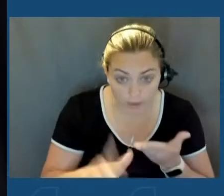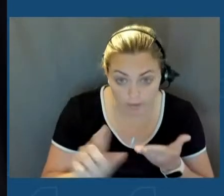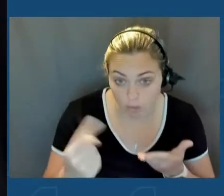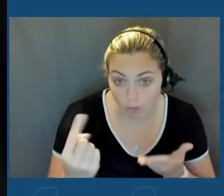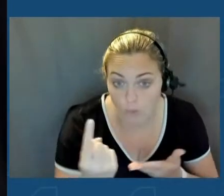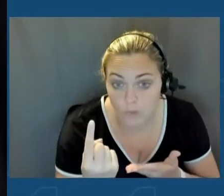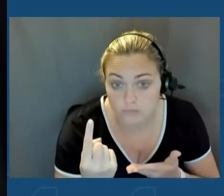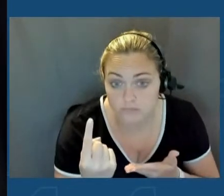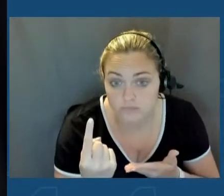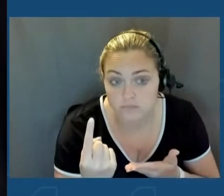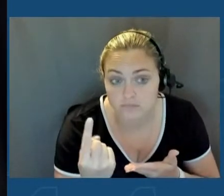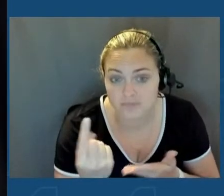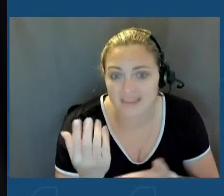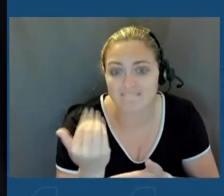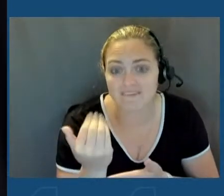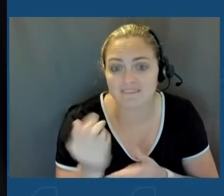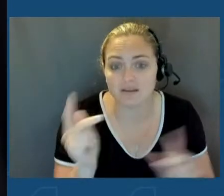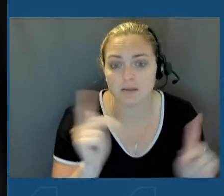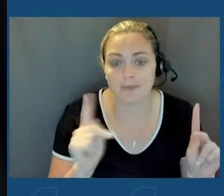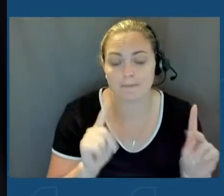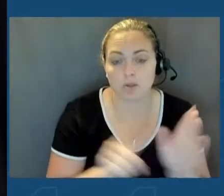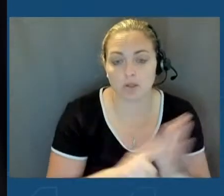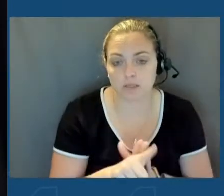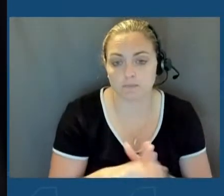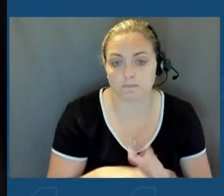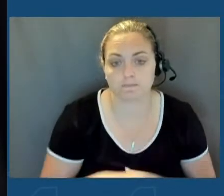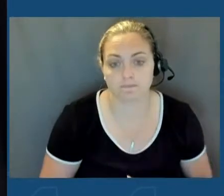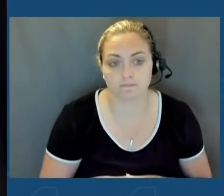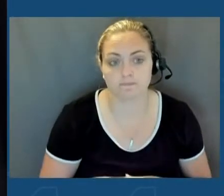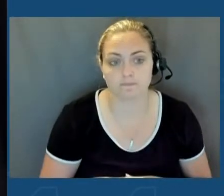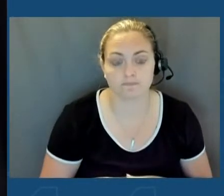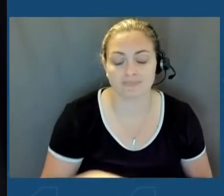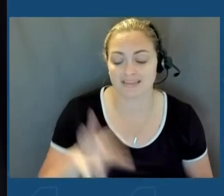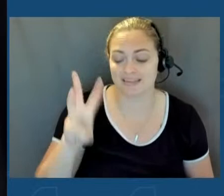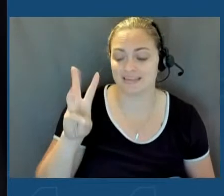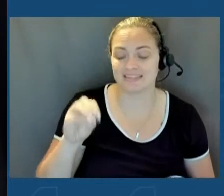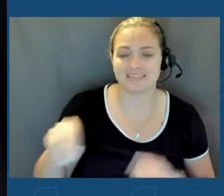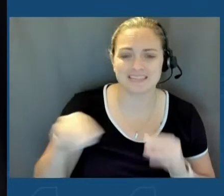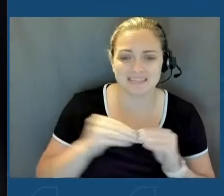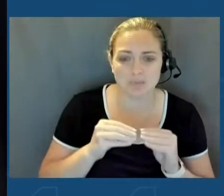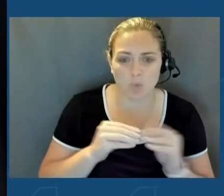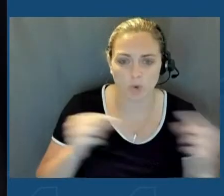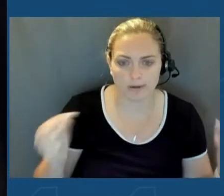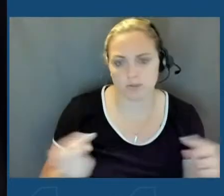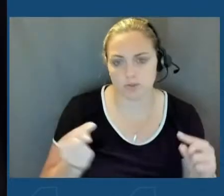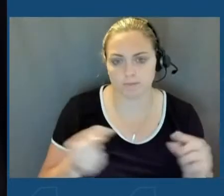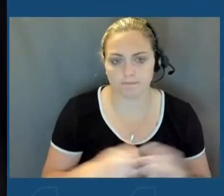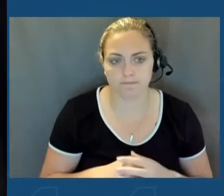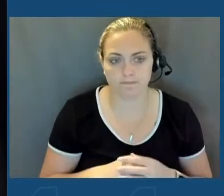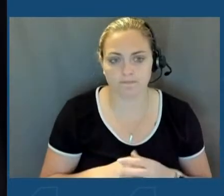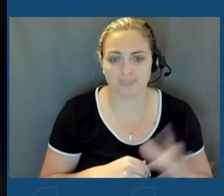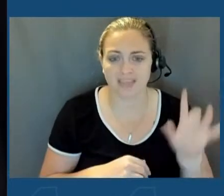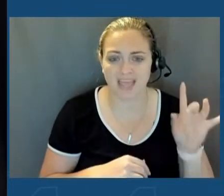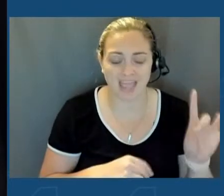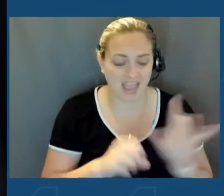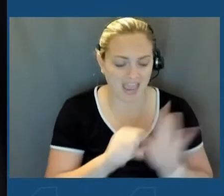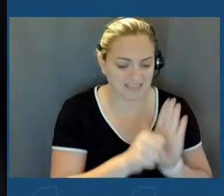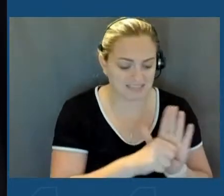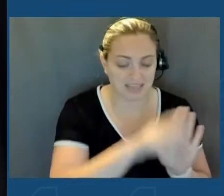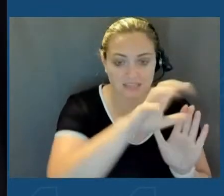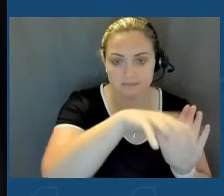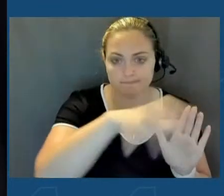alone, 15 people were killed, 60 more were injured, 8 states across the